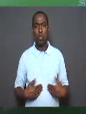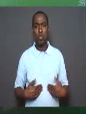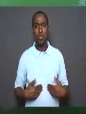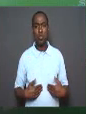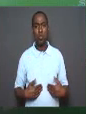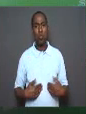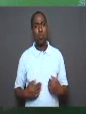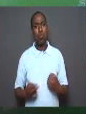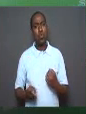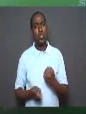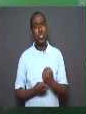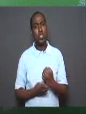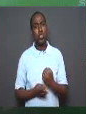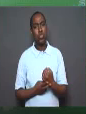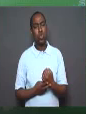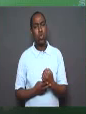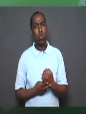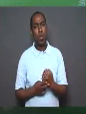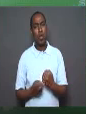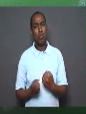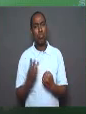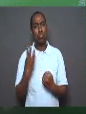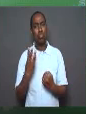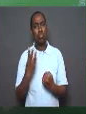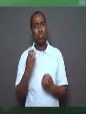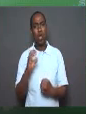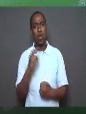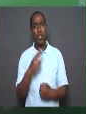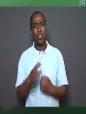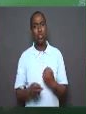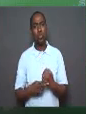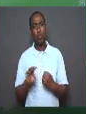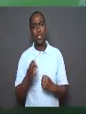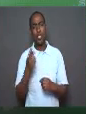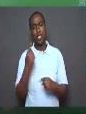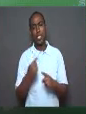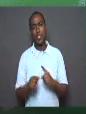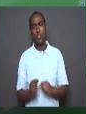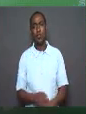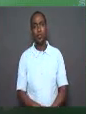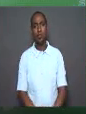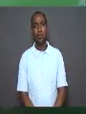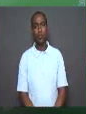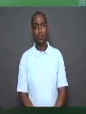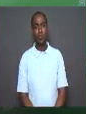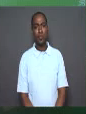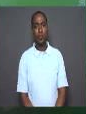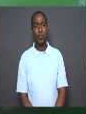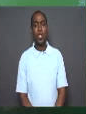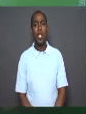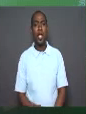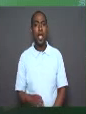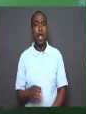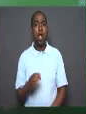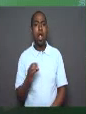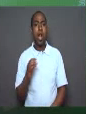store very many carbohydrates apart from glycogen, which is found in